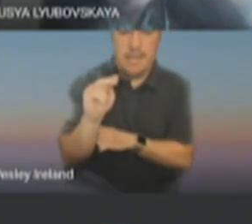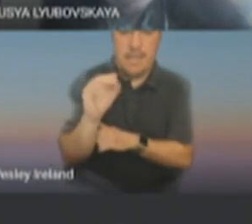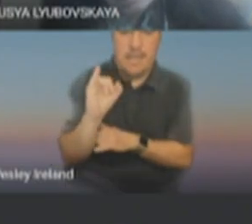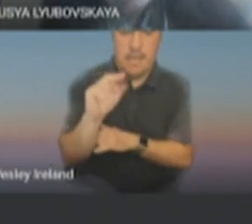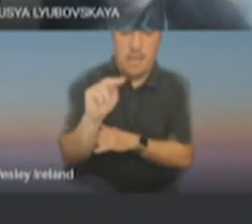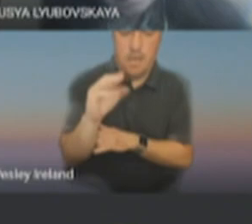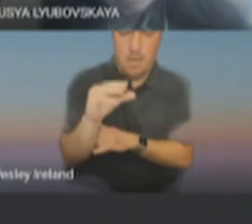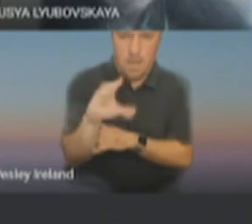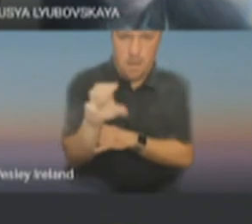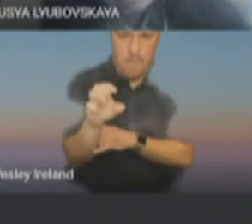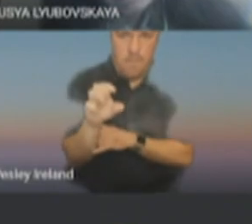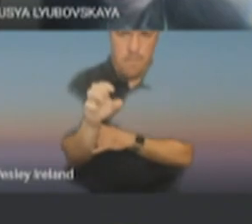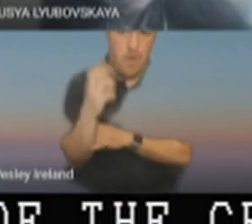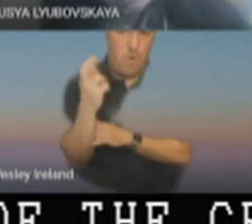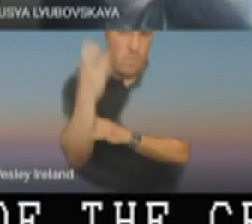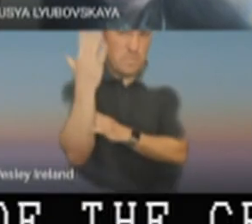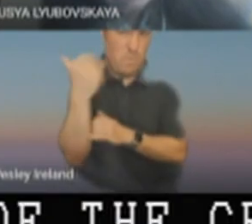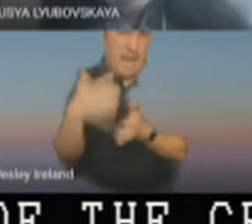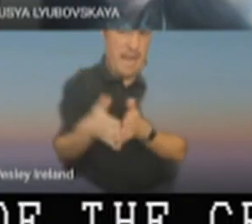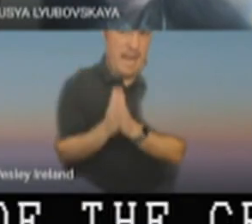AMI